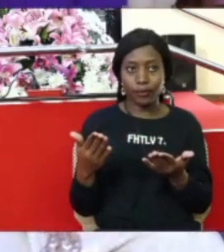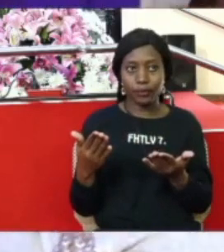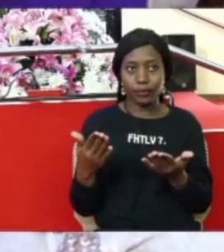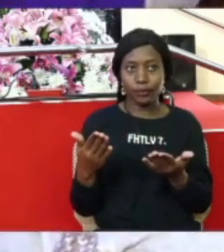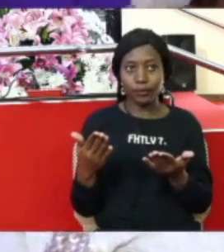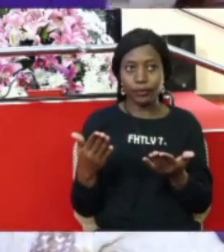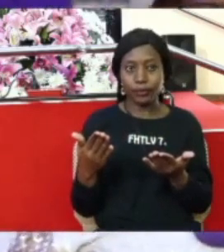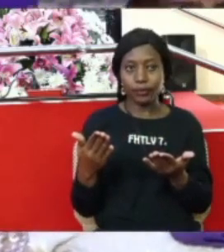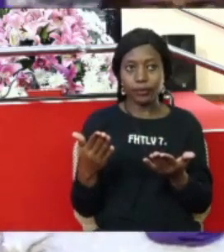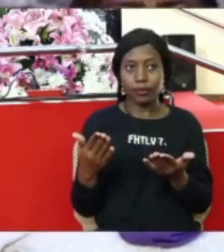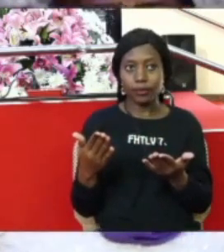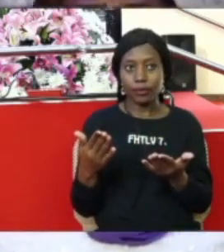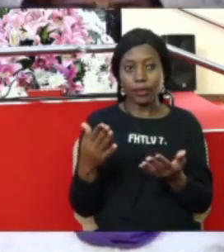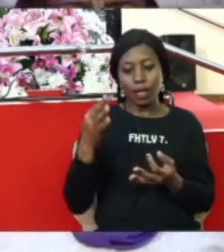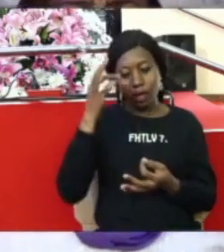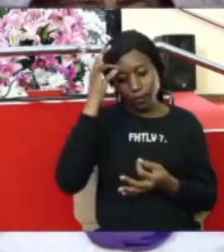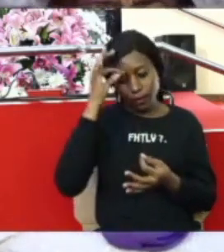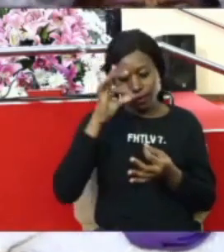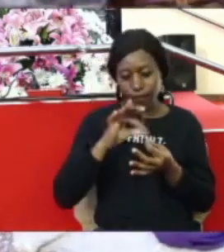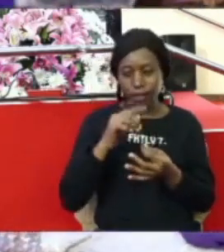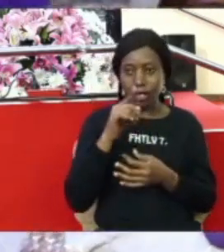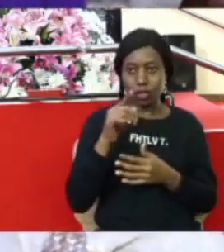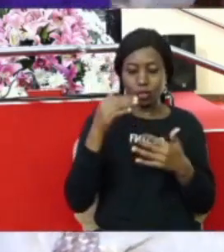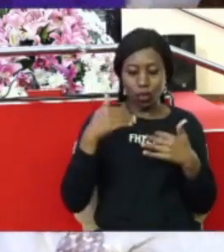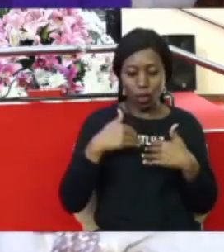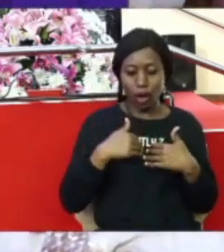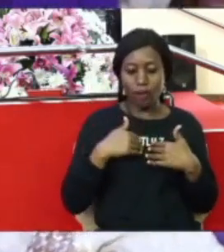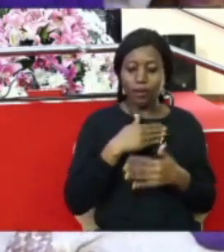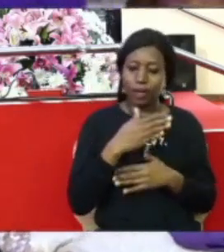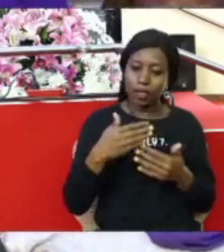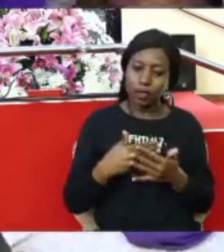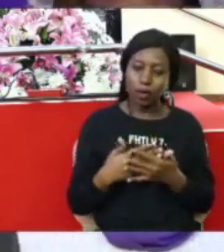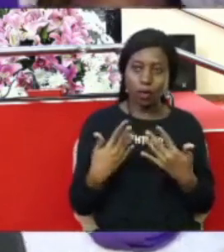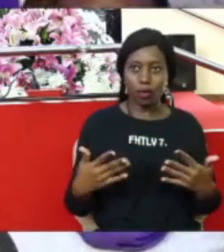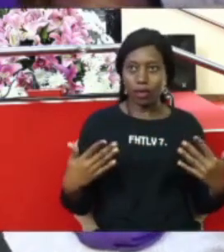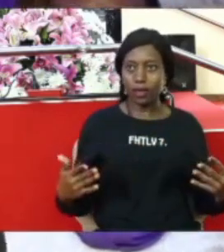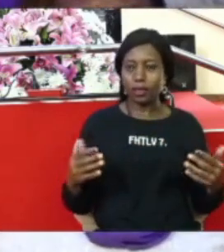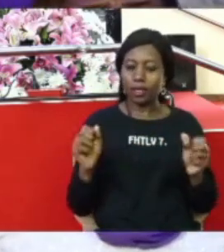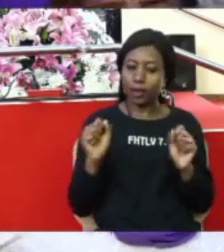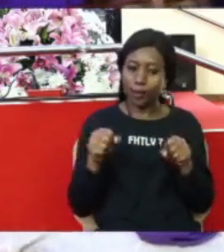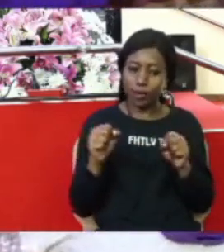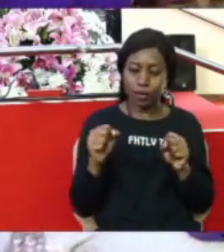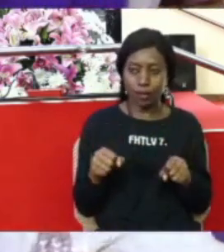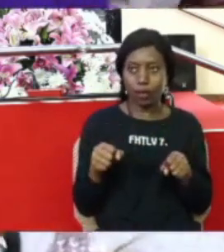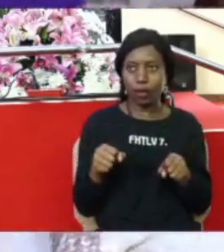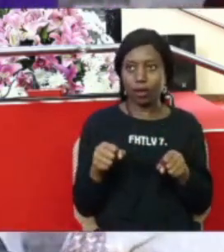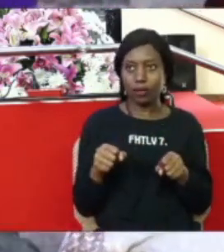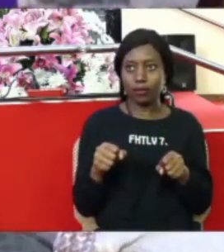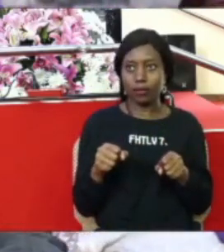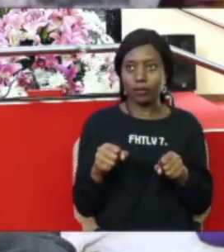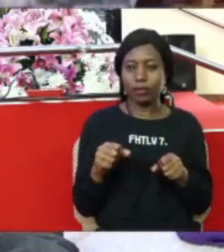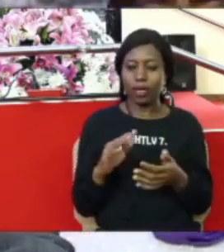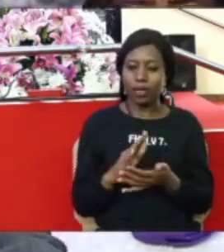it. That is a faith that you have, that all things are possible, including that which is holding you